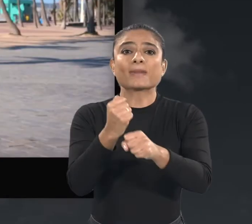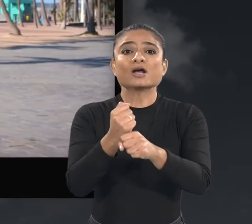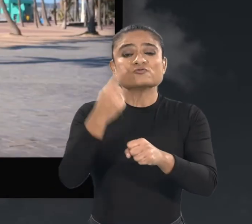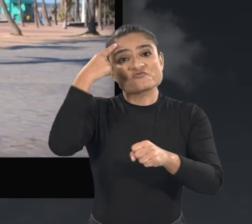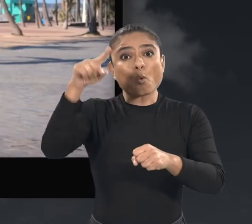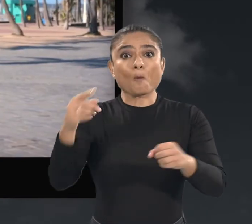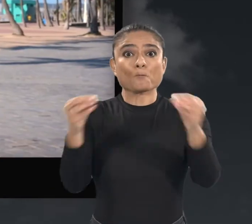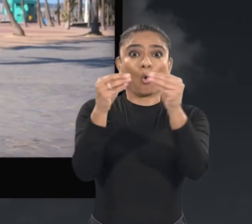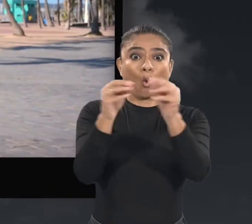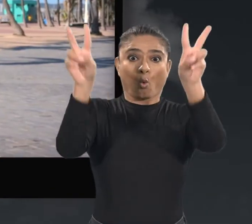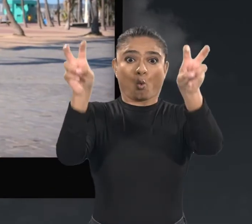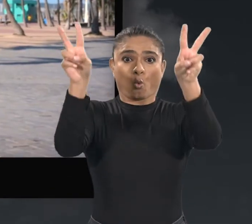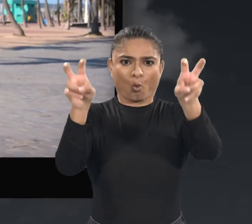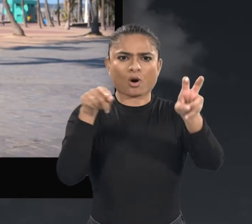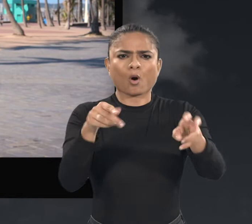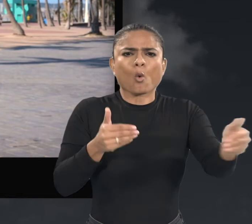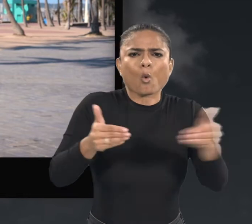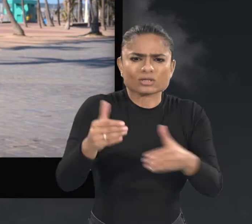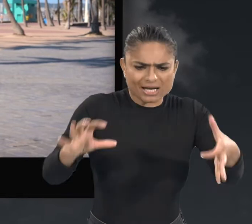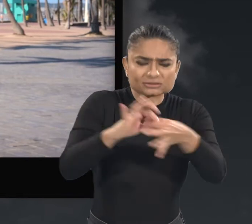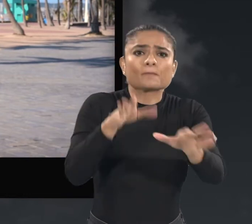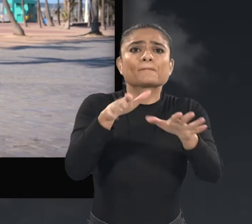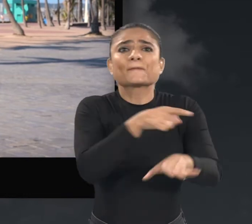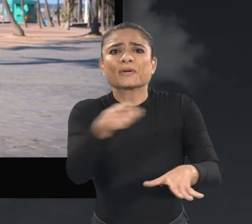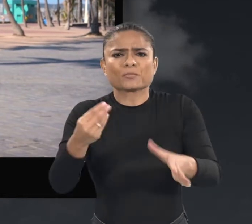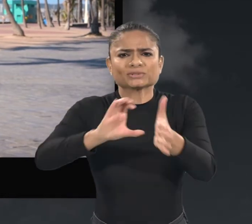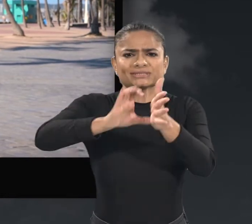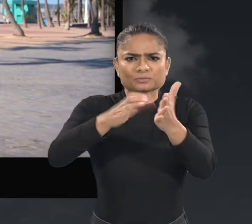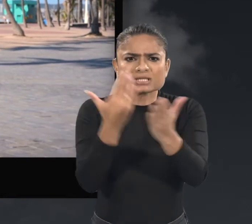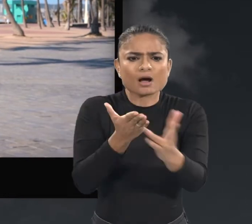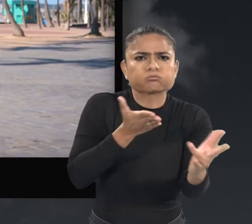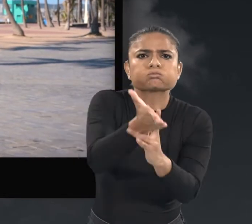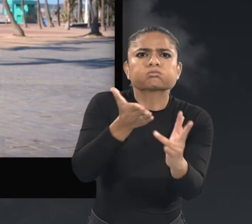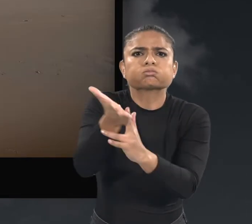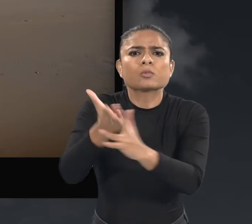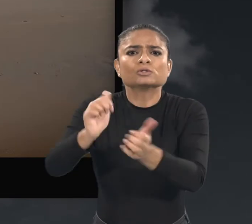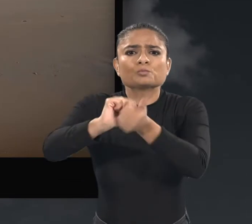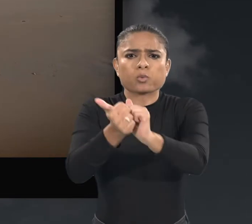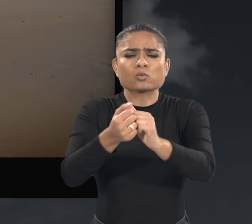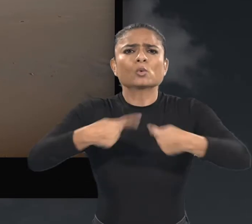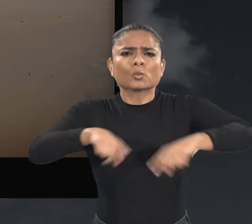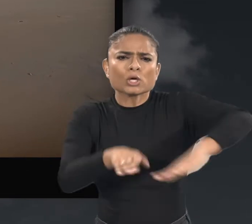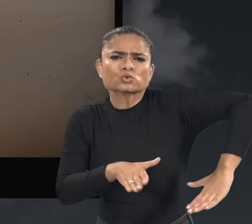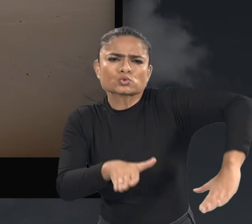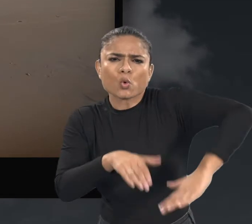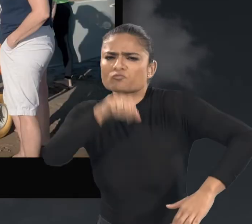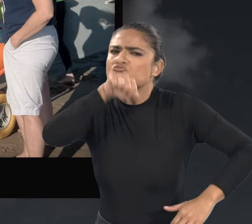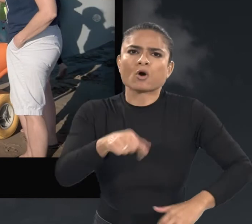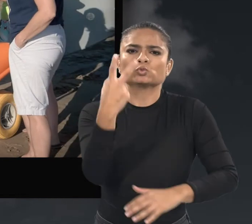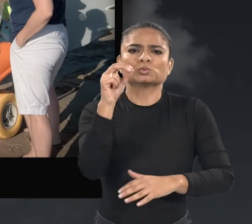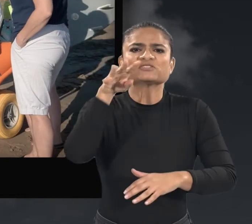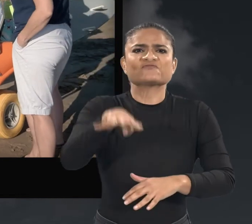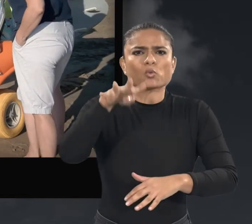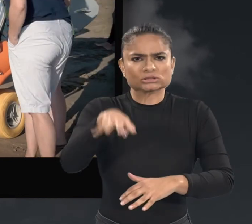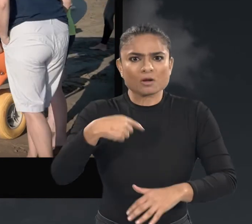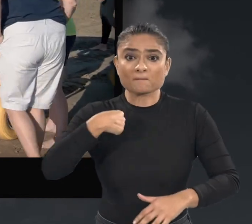Made for More is an organisation to include, equip and empower people with disabilities through sport. So we started adaptive surfing